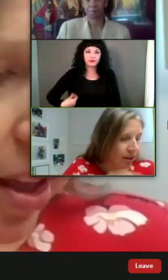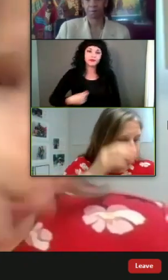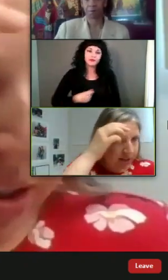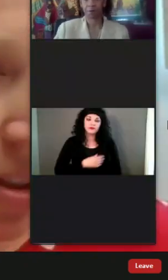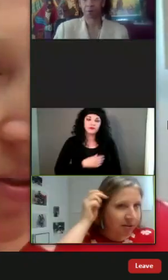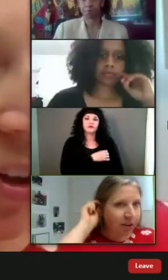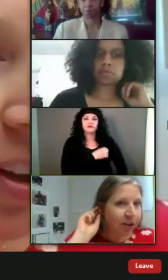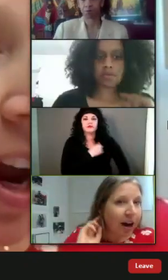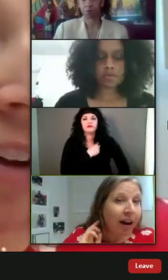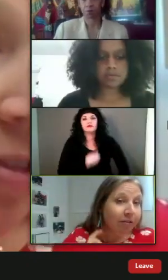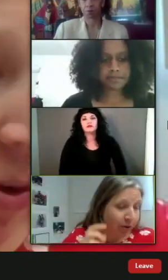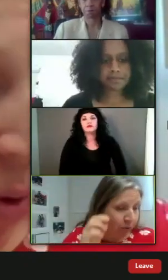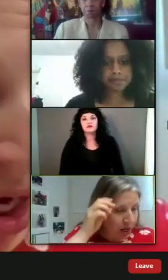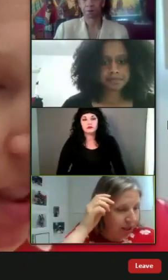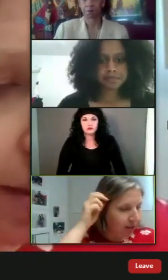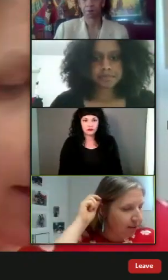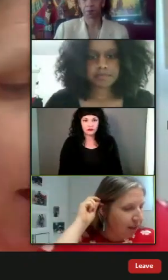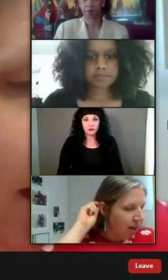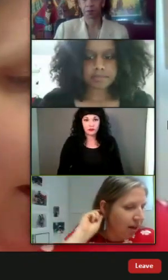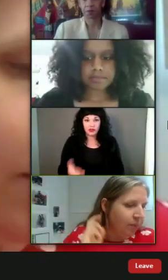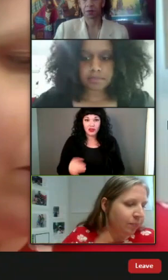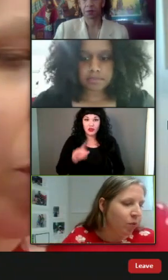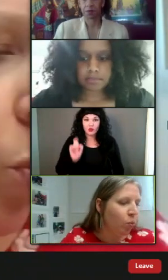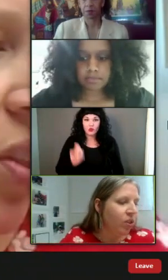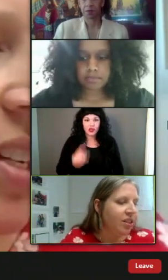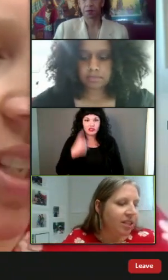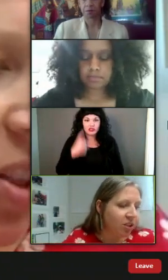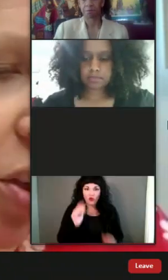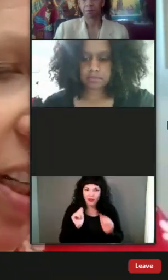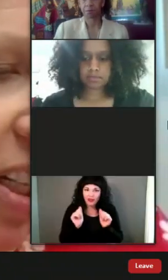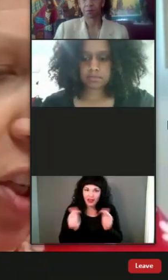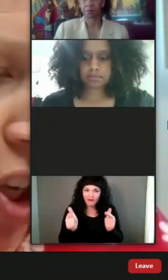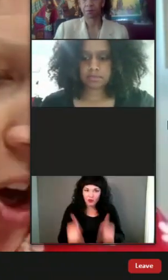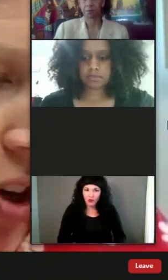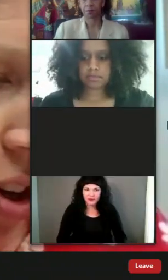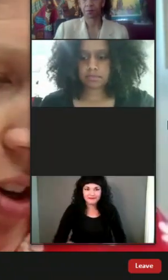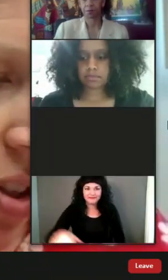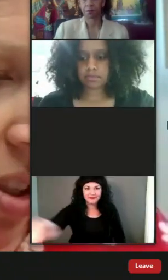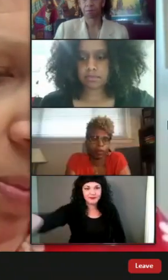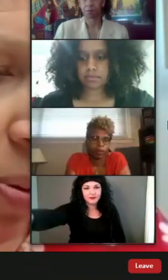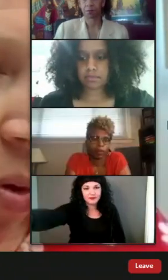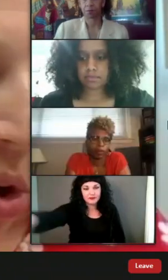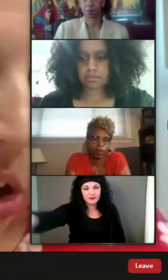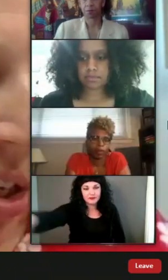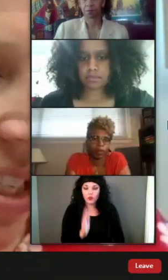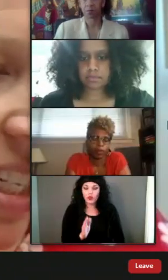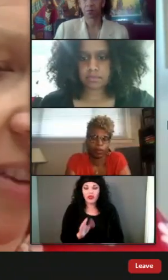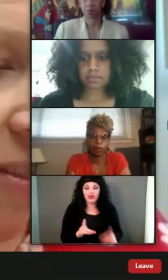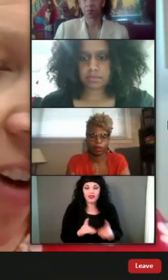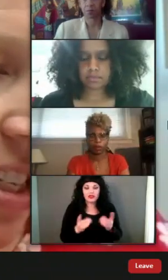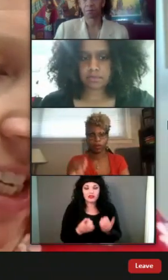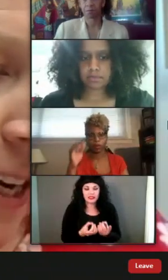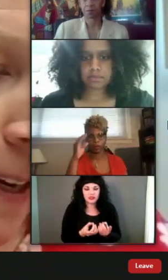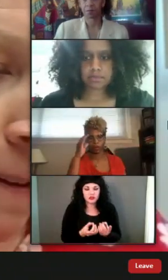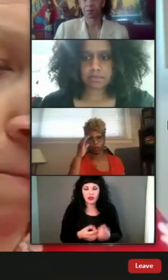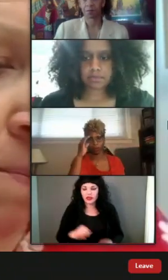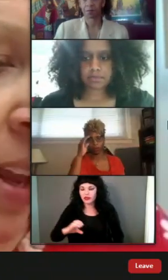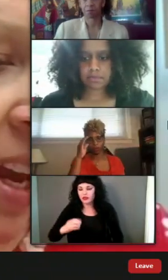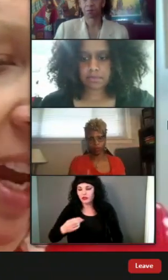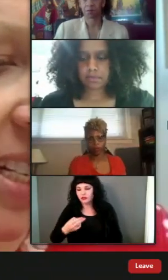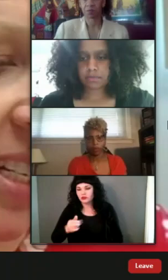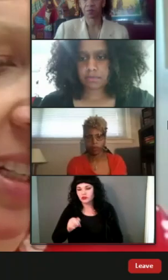So this is for everyone. Will the district and charters support